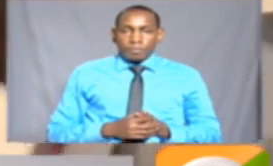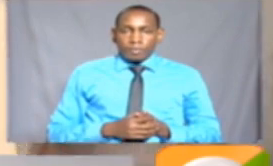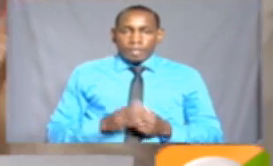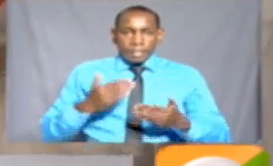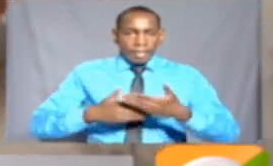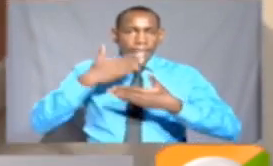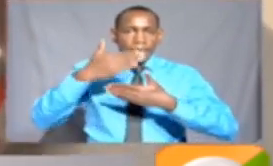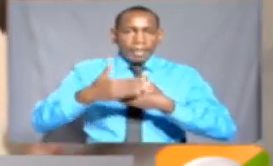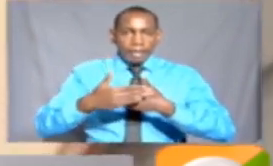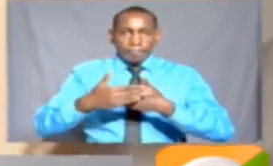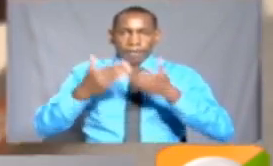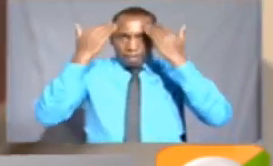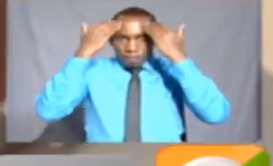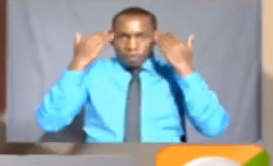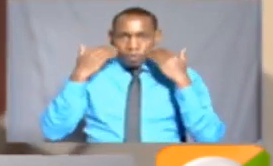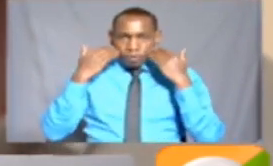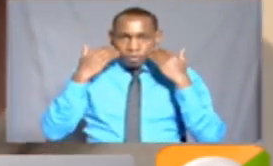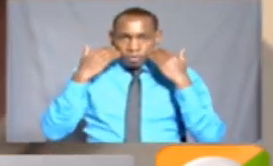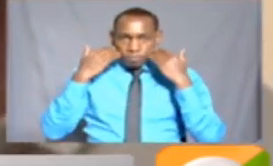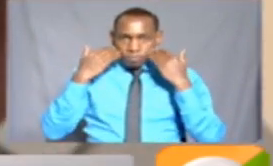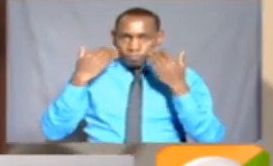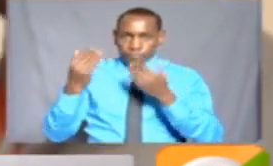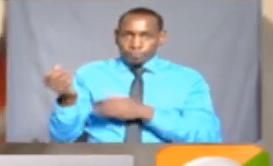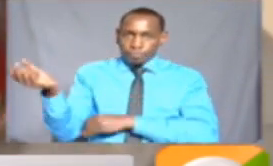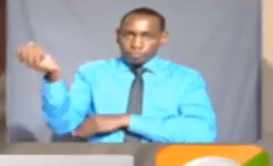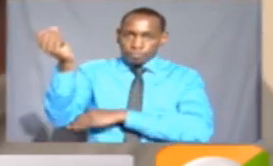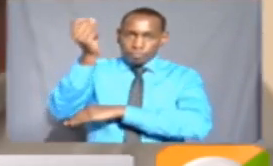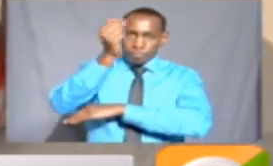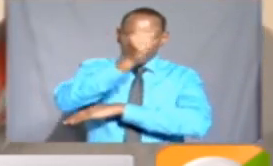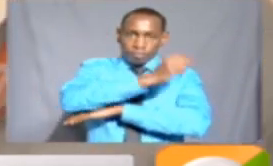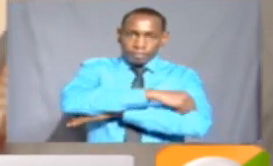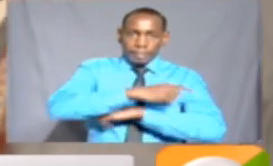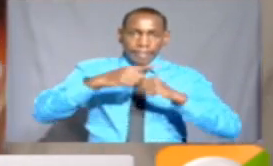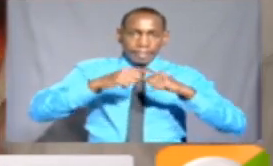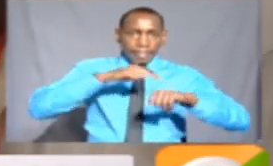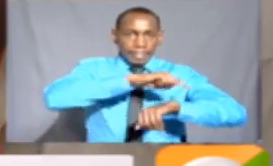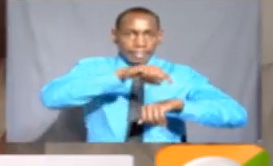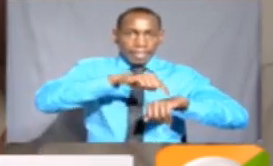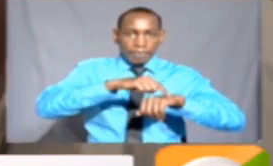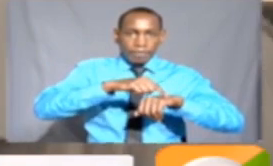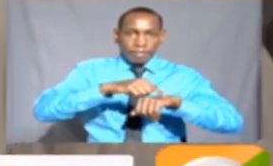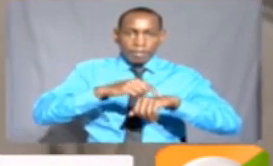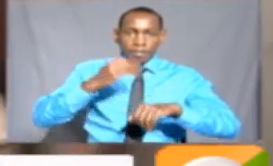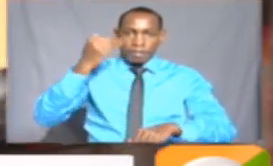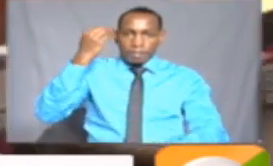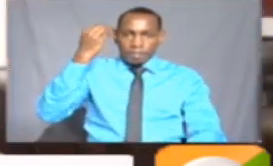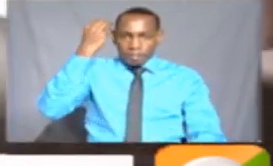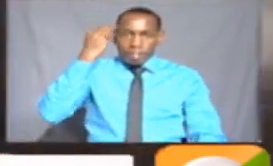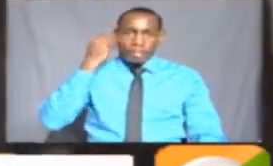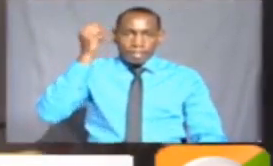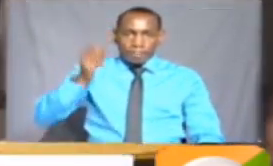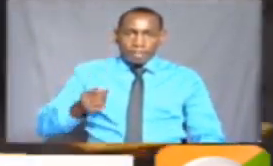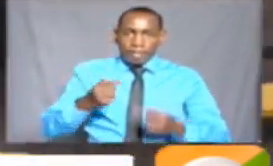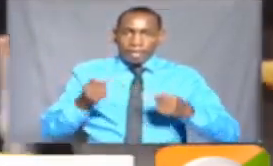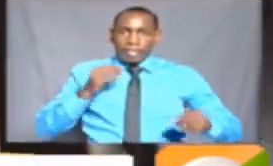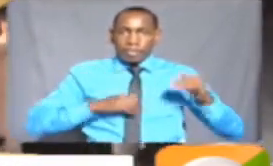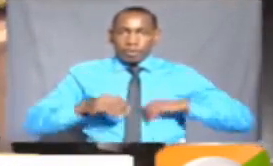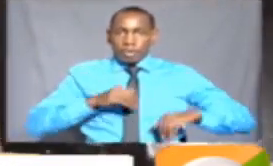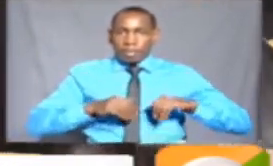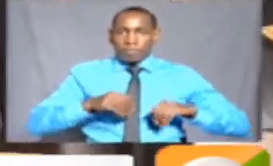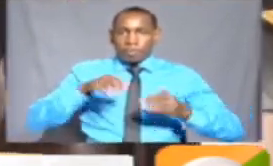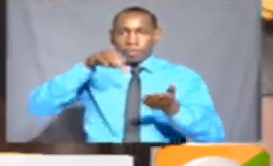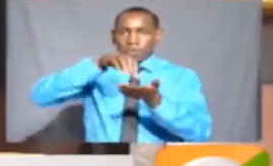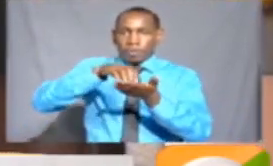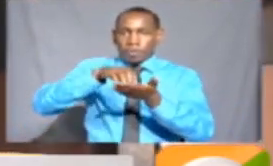After a heated court session that lasted close to 6 hours, Chief Magistrate at the Anti-Corruption Court Douglas Ogoti